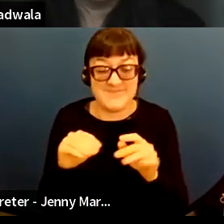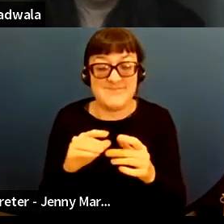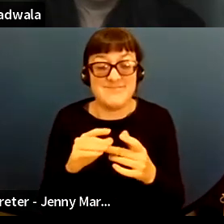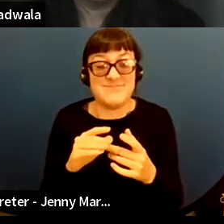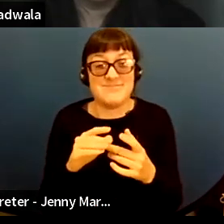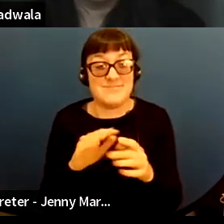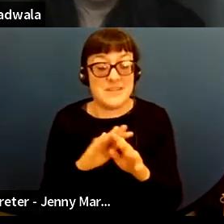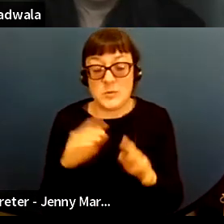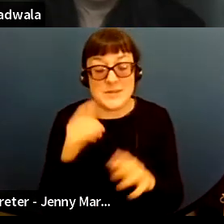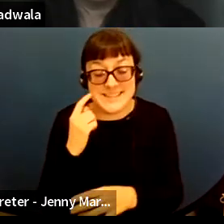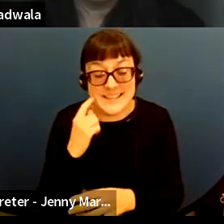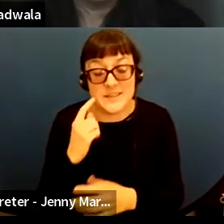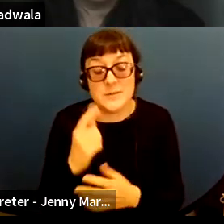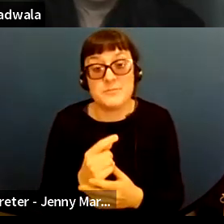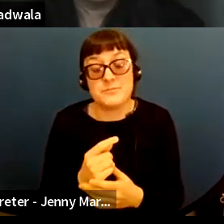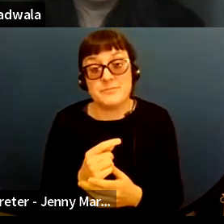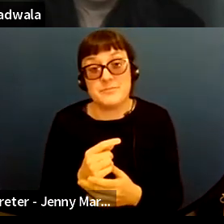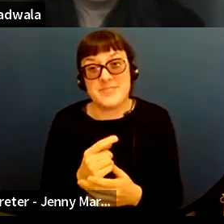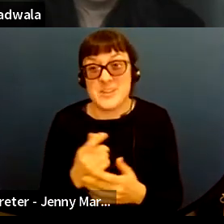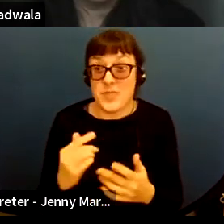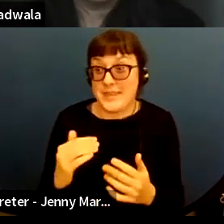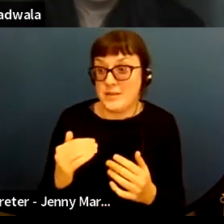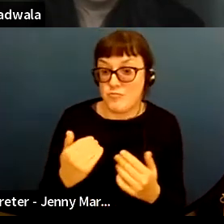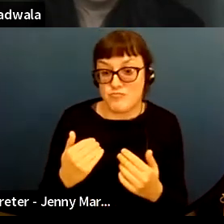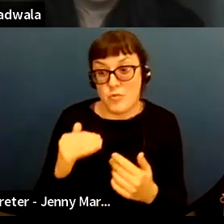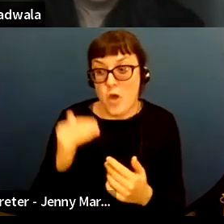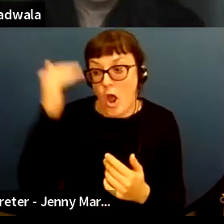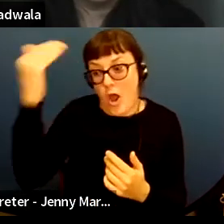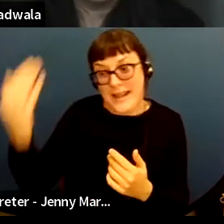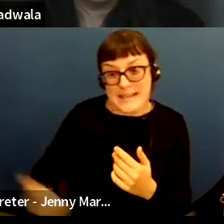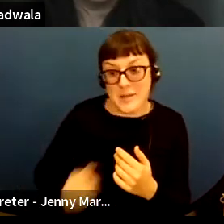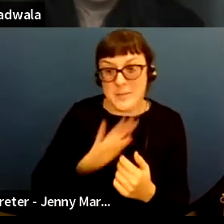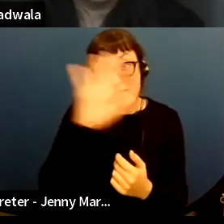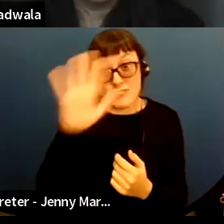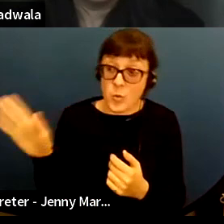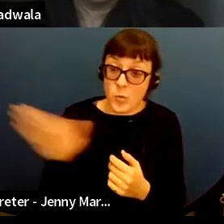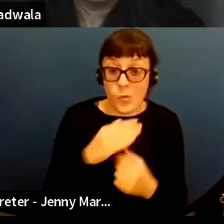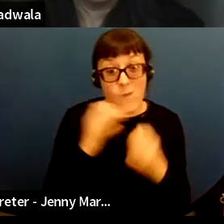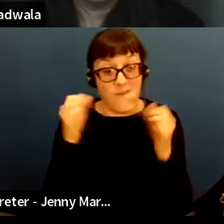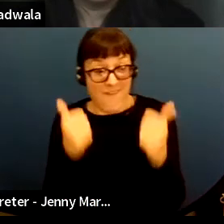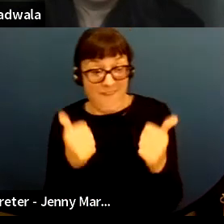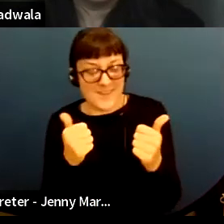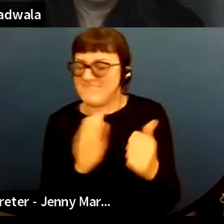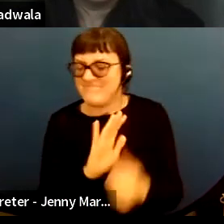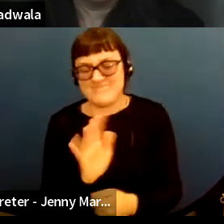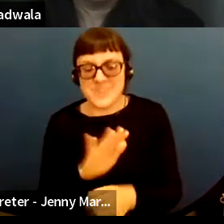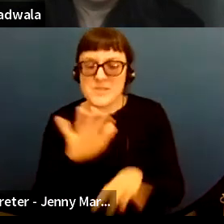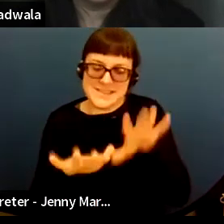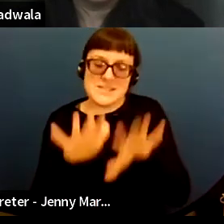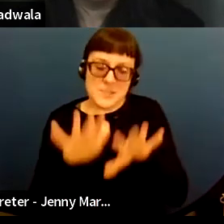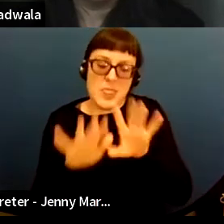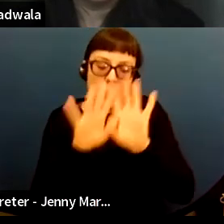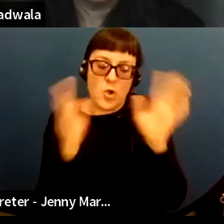been easy. So I don't think high income countries have got it right. And I definitely see some similarities across the world. So I think kind